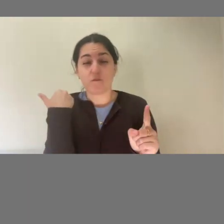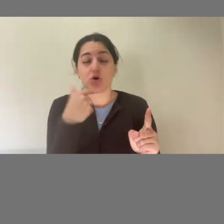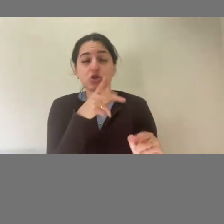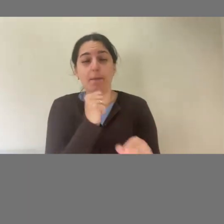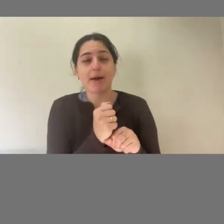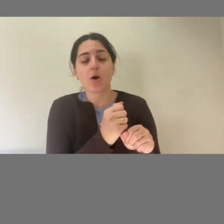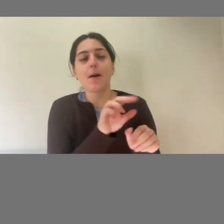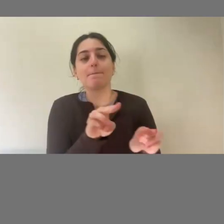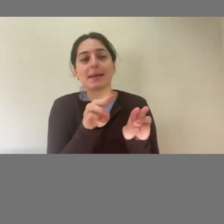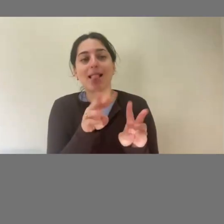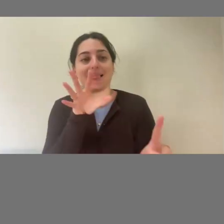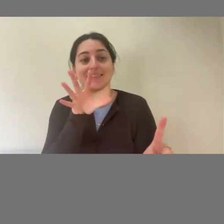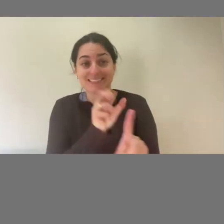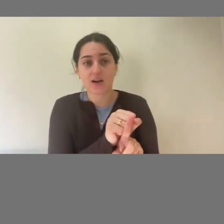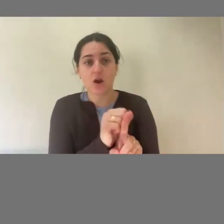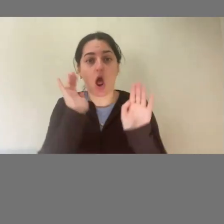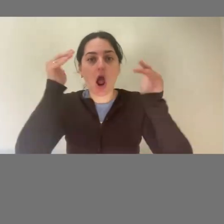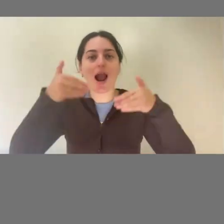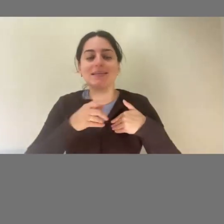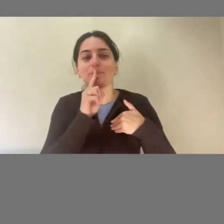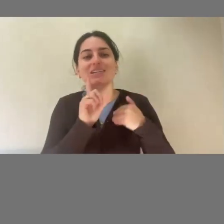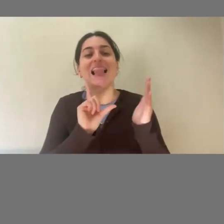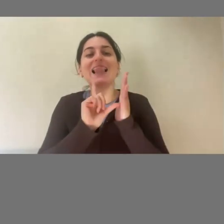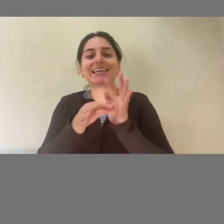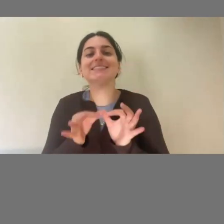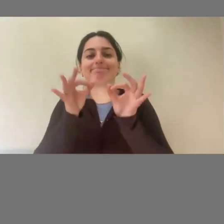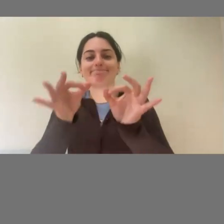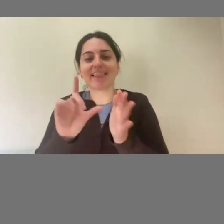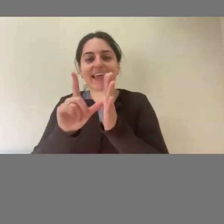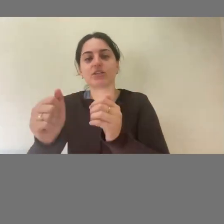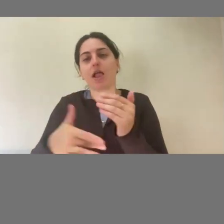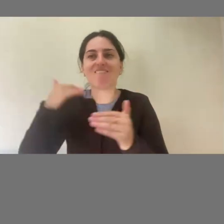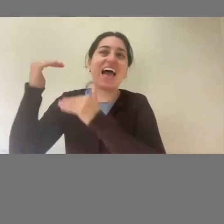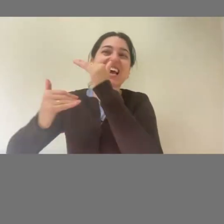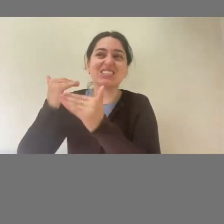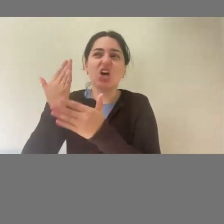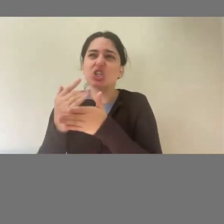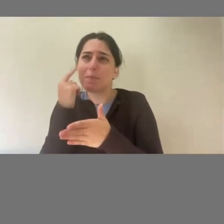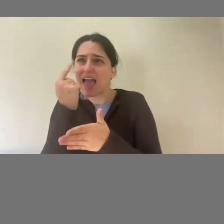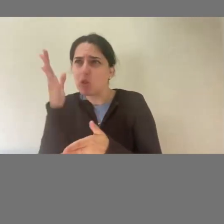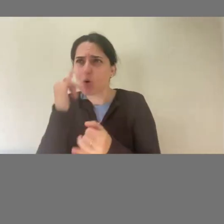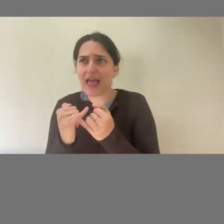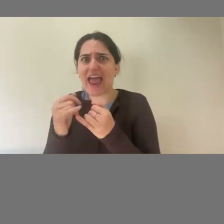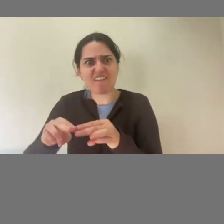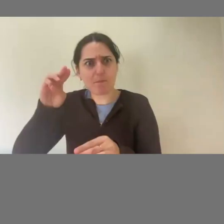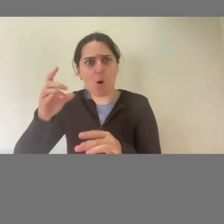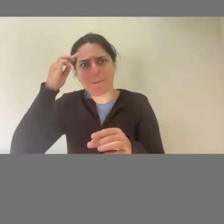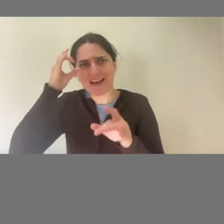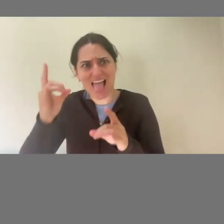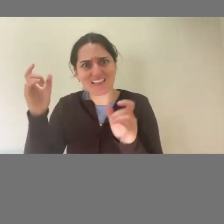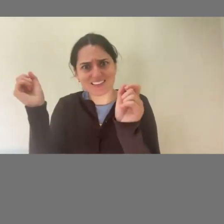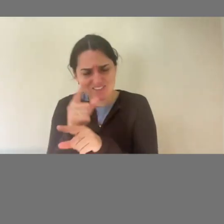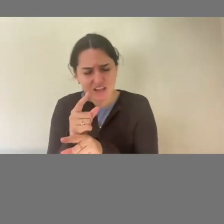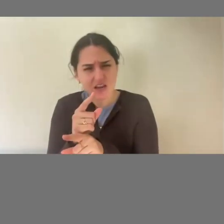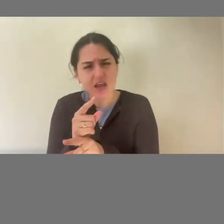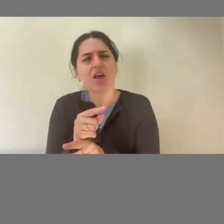people who were diagnosed as autistic later in life, having some evidence that they were having more mental health difficulties. Was